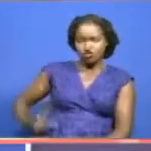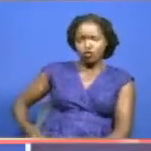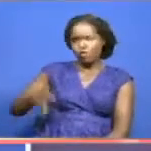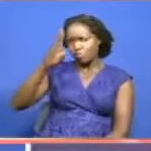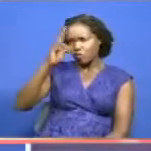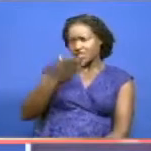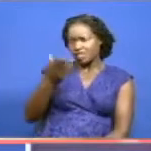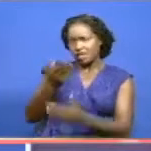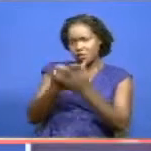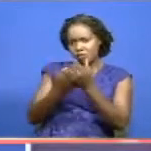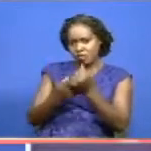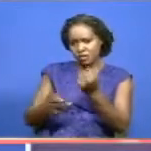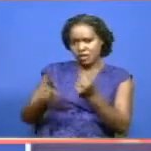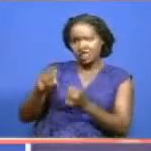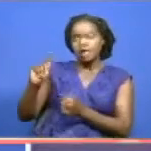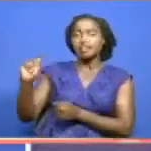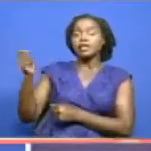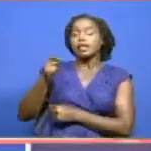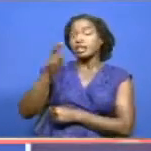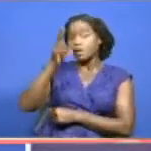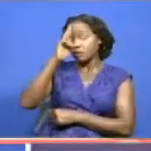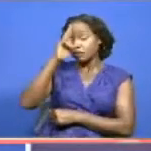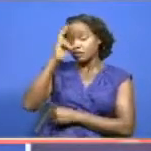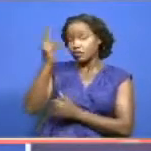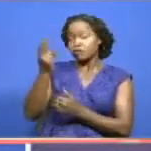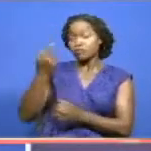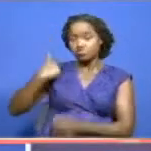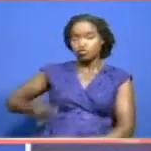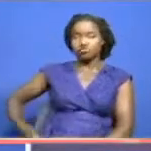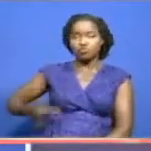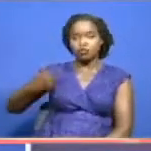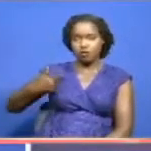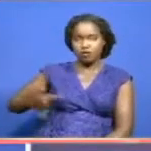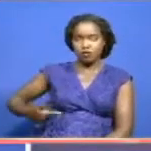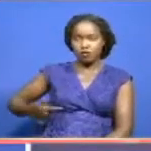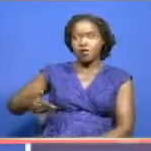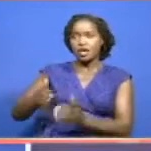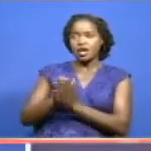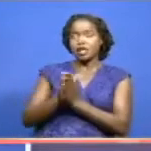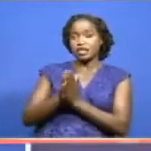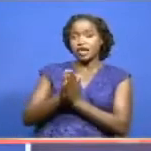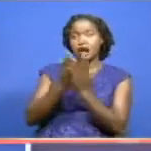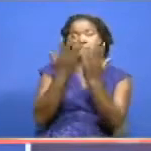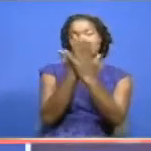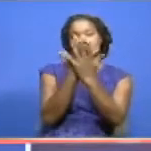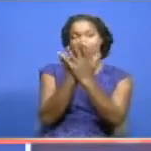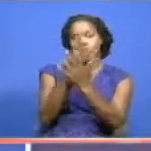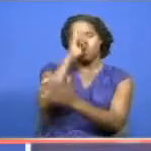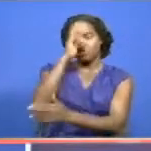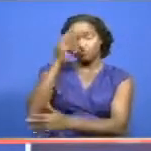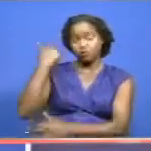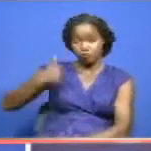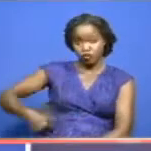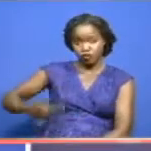both in police, Kenya Police, National Police Service uniform, and Kenya prison uniform, to ensure